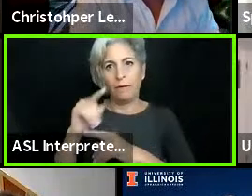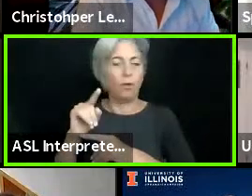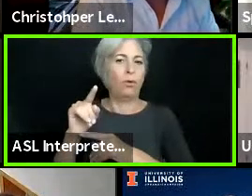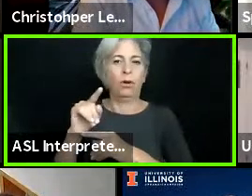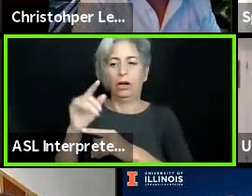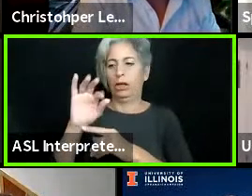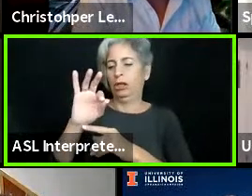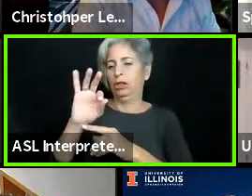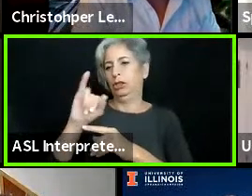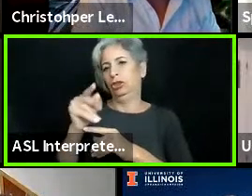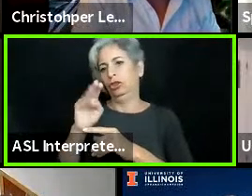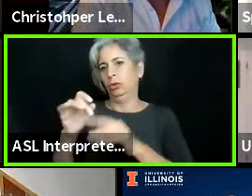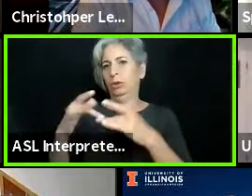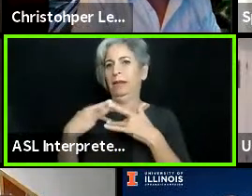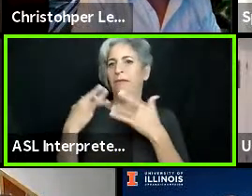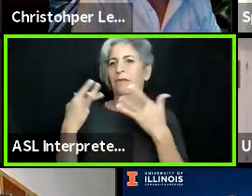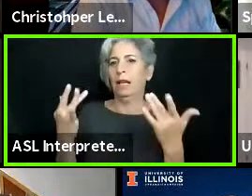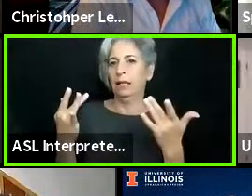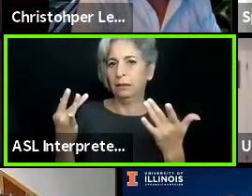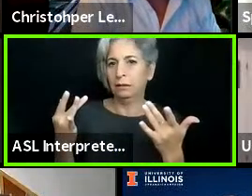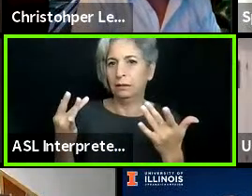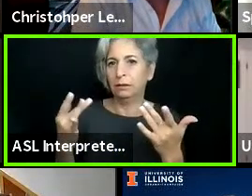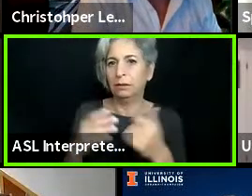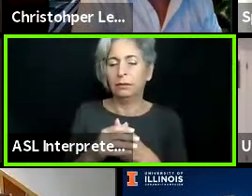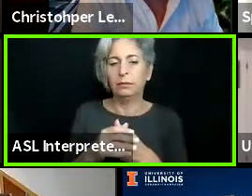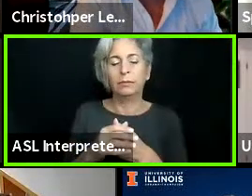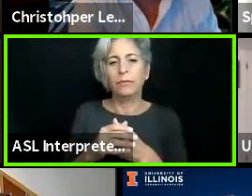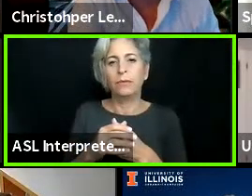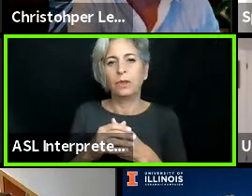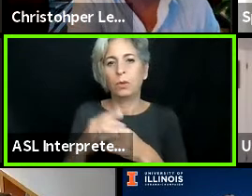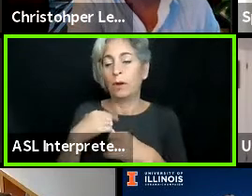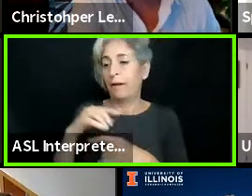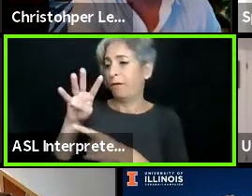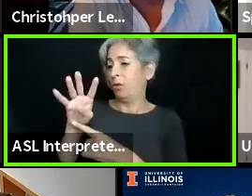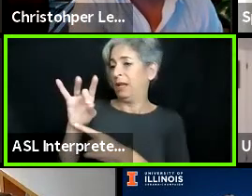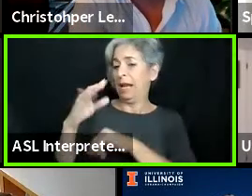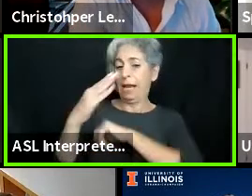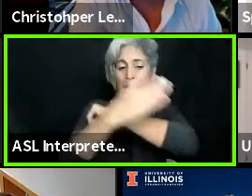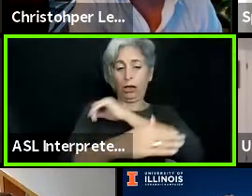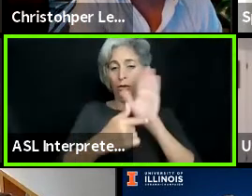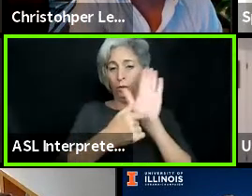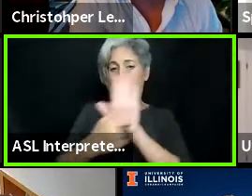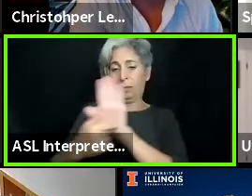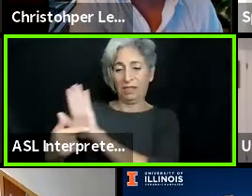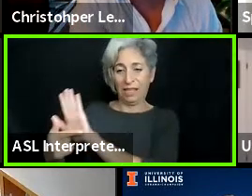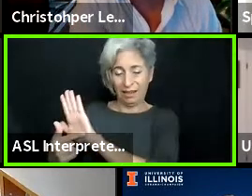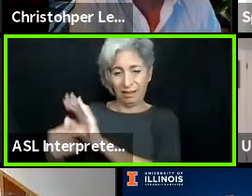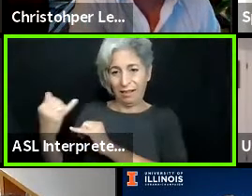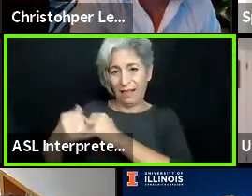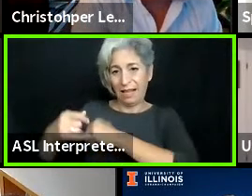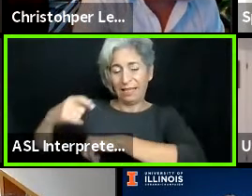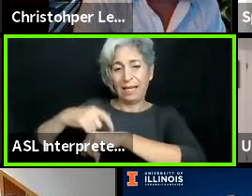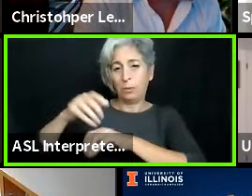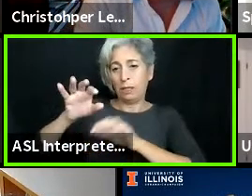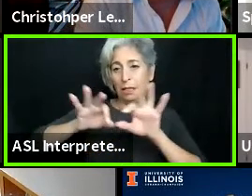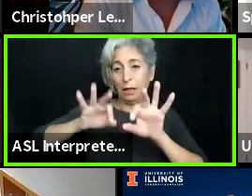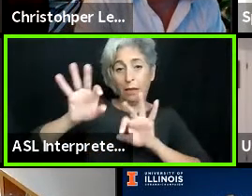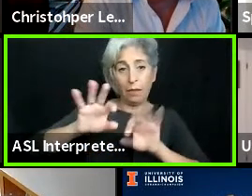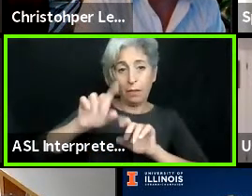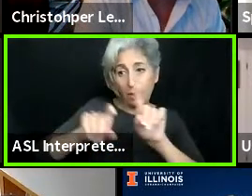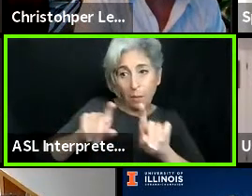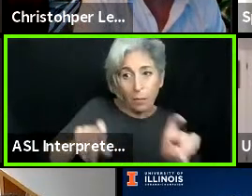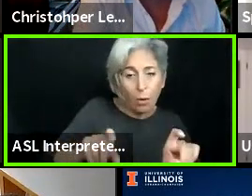really happy with that. We have 48 countries represented the last time we did the poll.